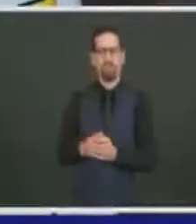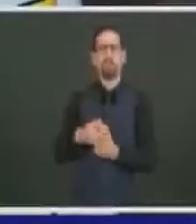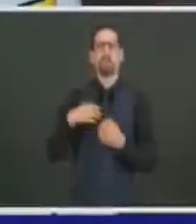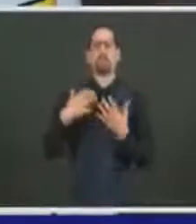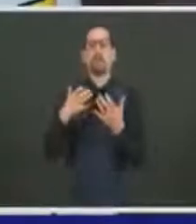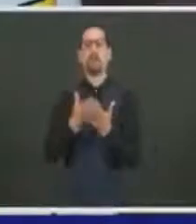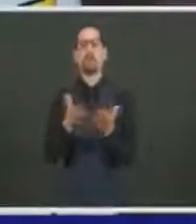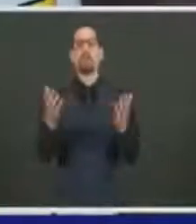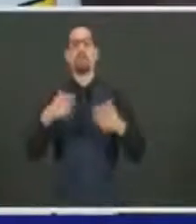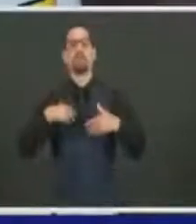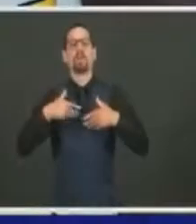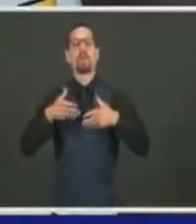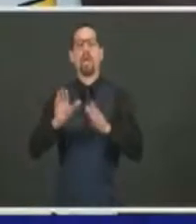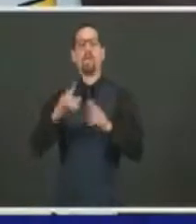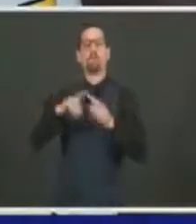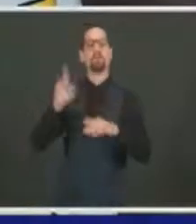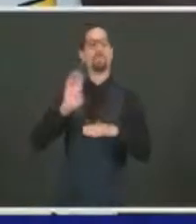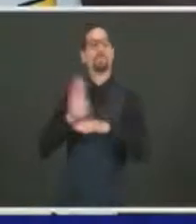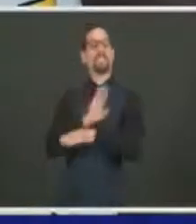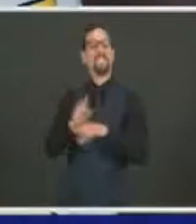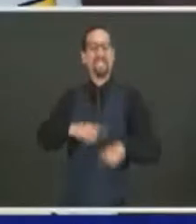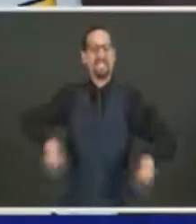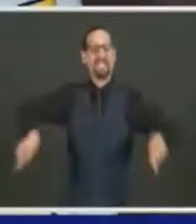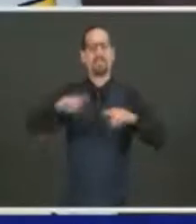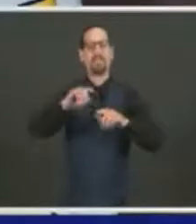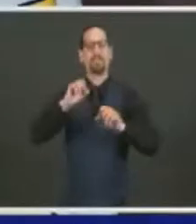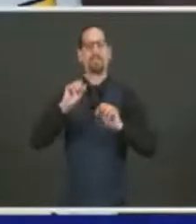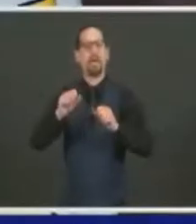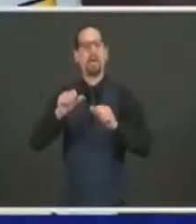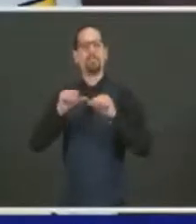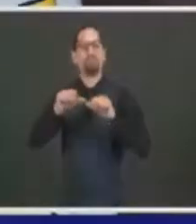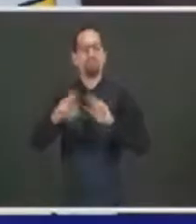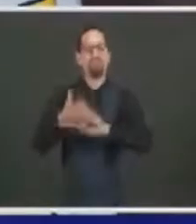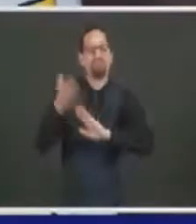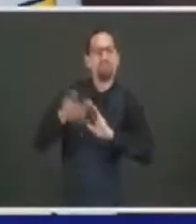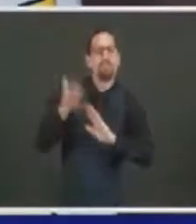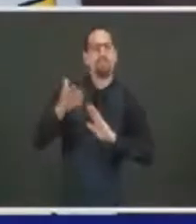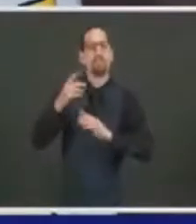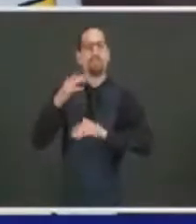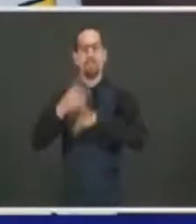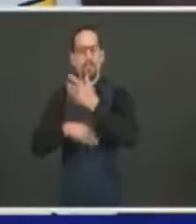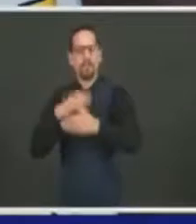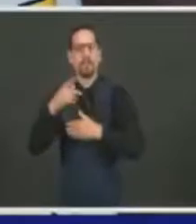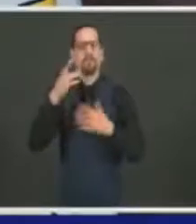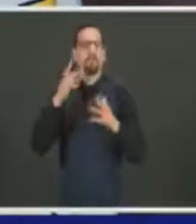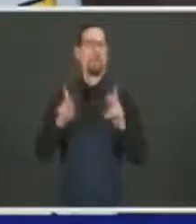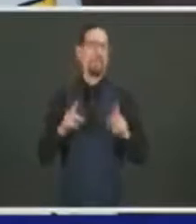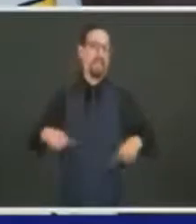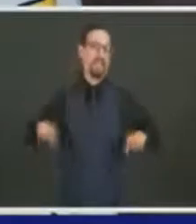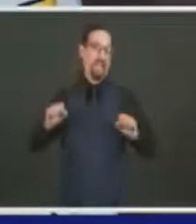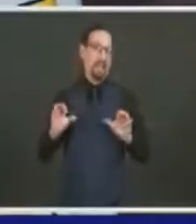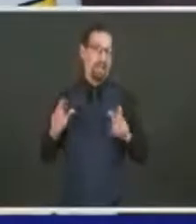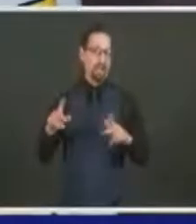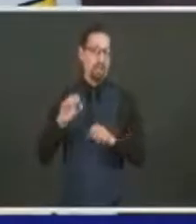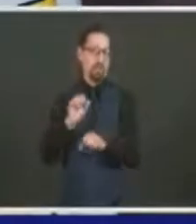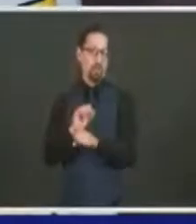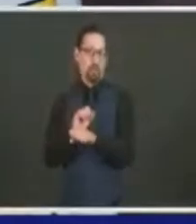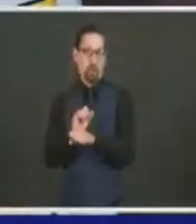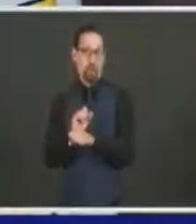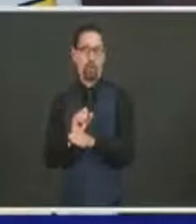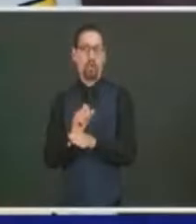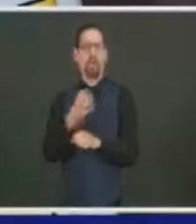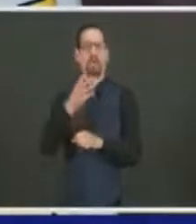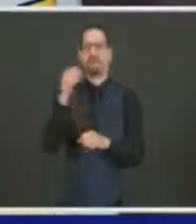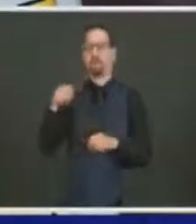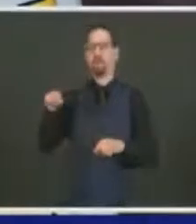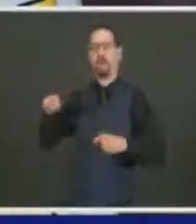enable commerce so people can get their jobs back. But we also have to keep a lid on large group